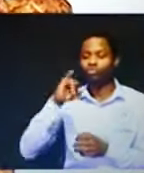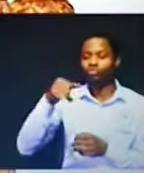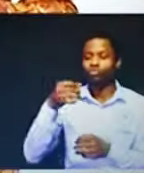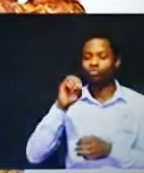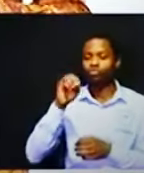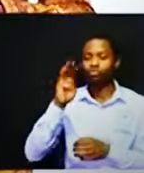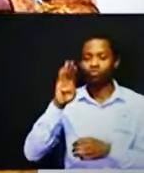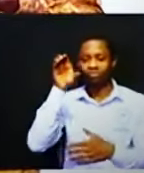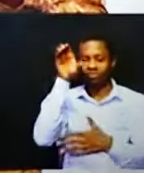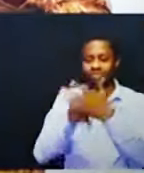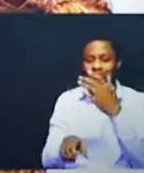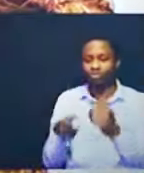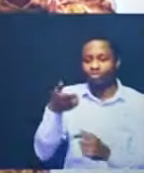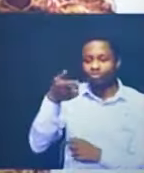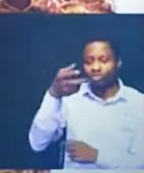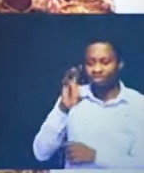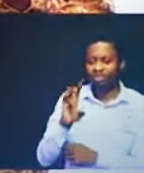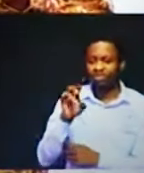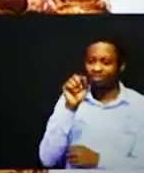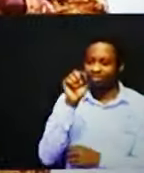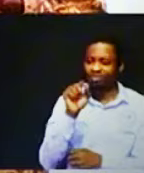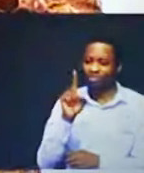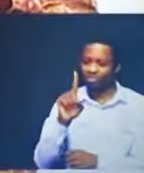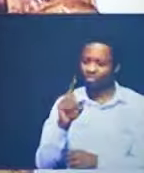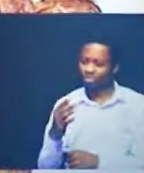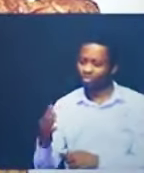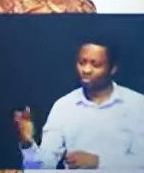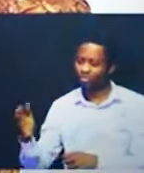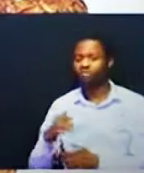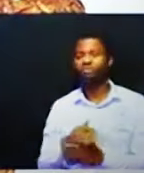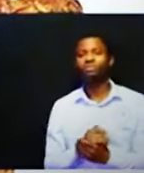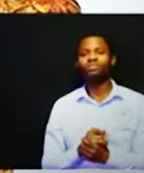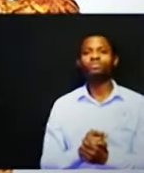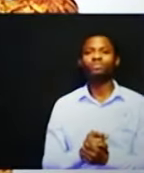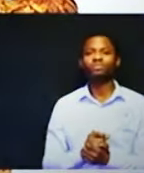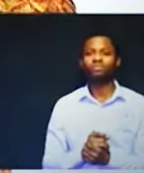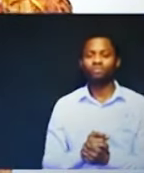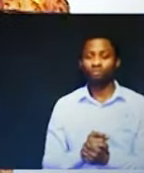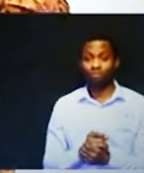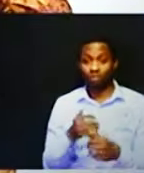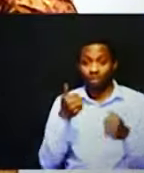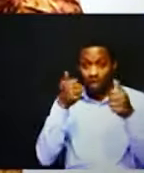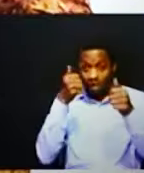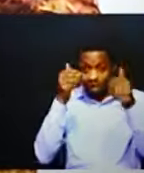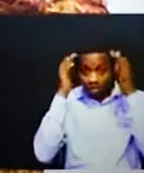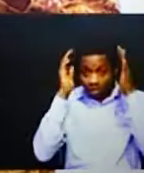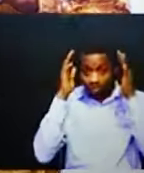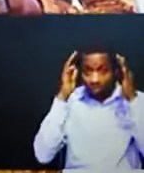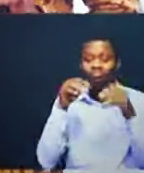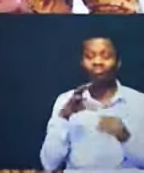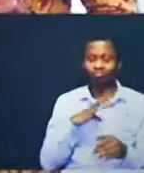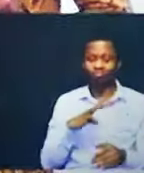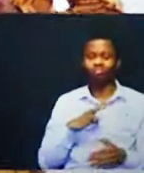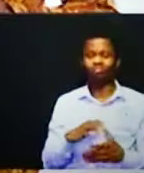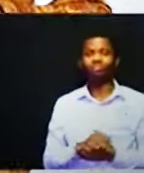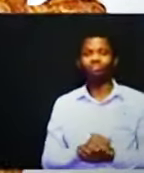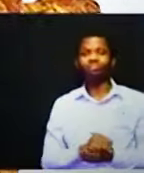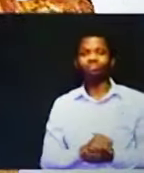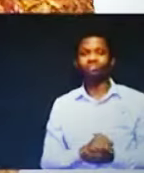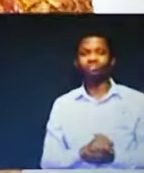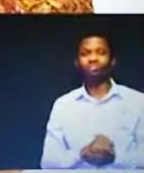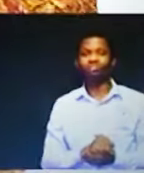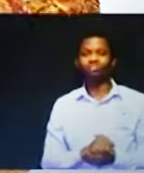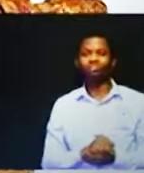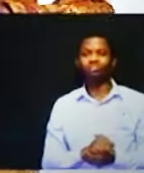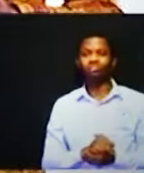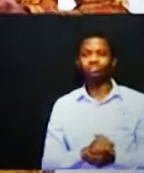1. Mummy and shake Job, Homano, a tea, a duno, and so a theme with the kind of aircon. Are we together? Did you say, would you make ye pa?